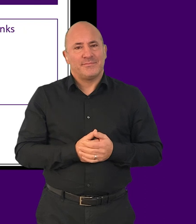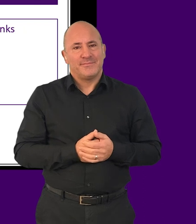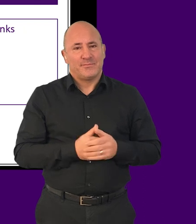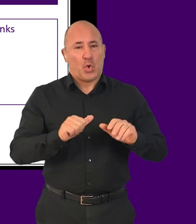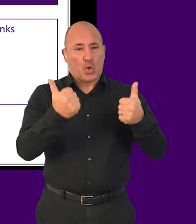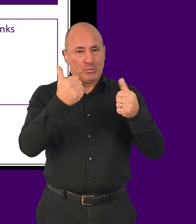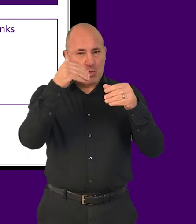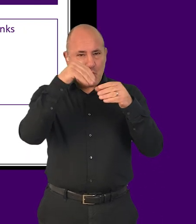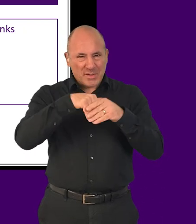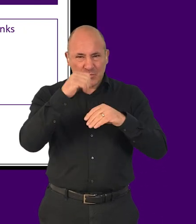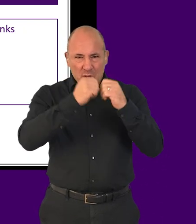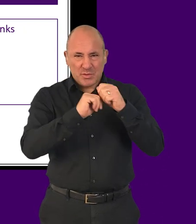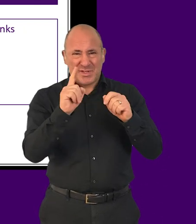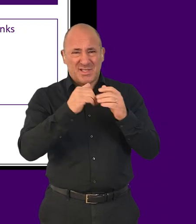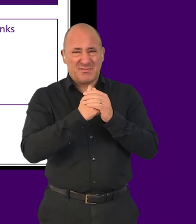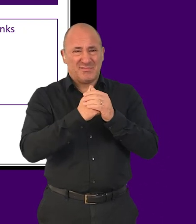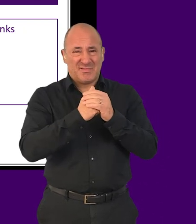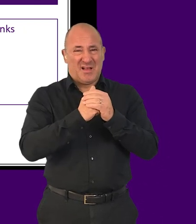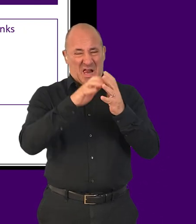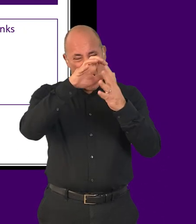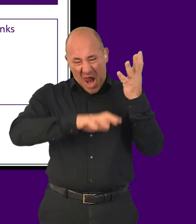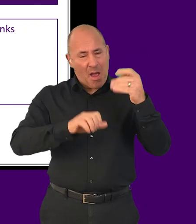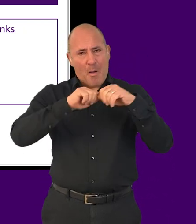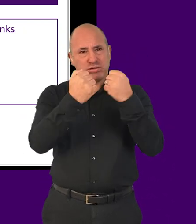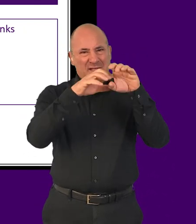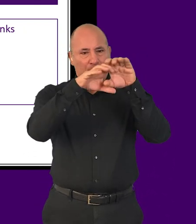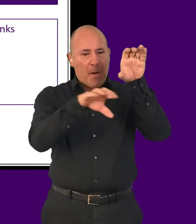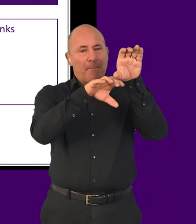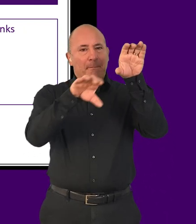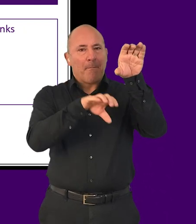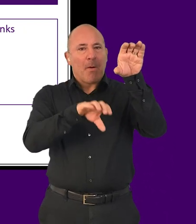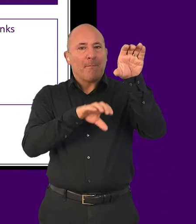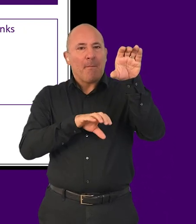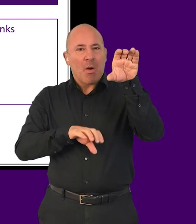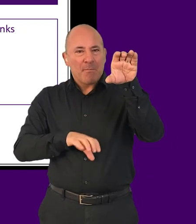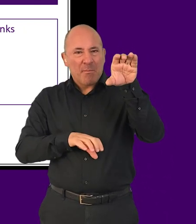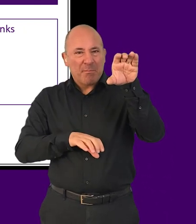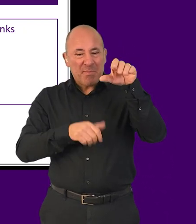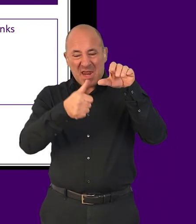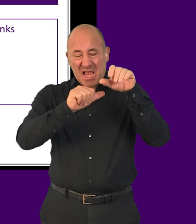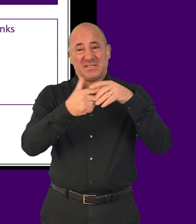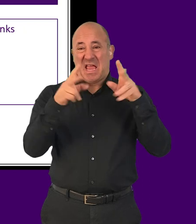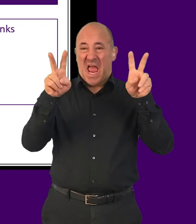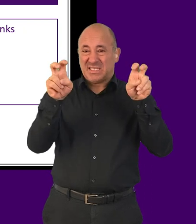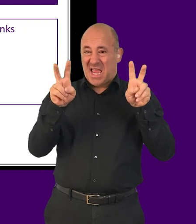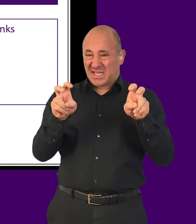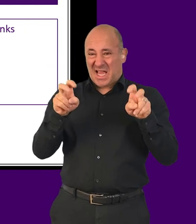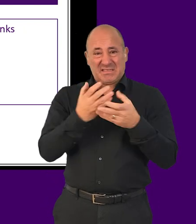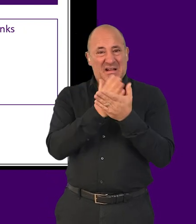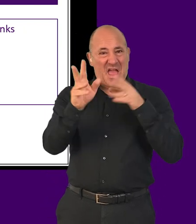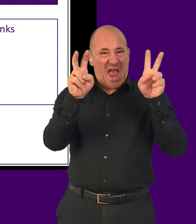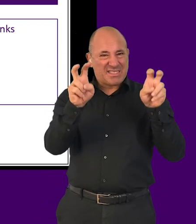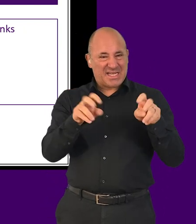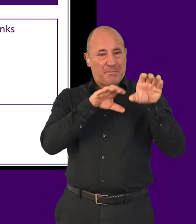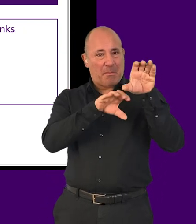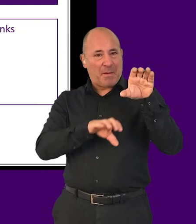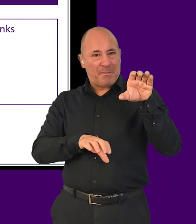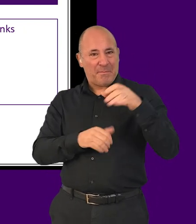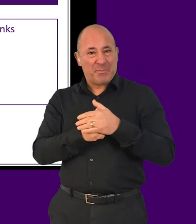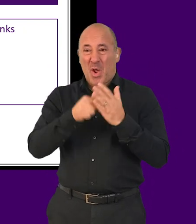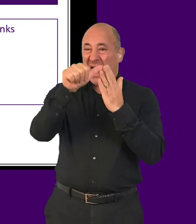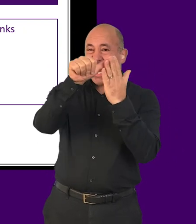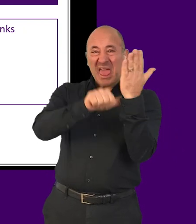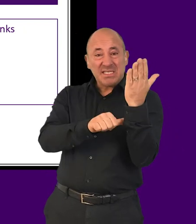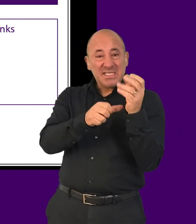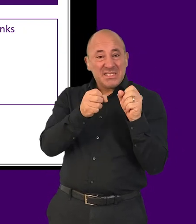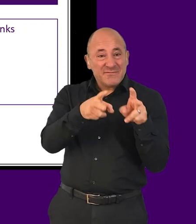Good content structure includes breaking down content into short sections, each preceded by a clear heading, using